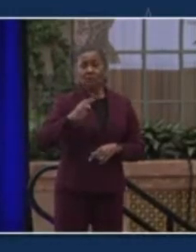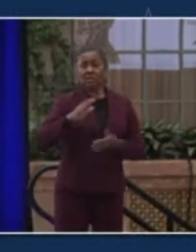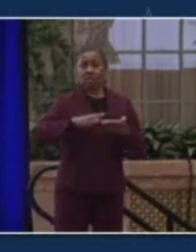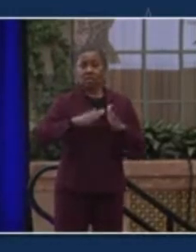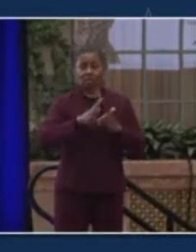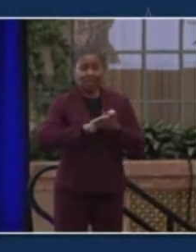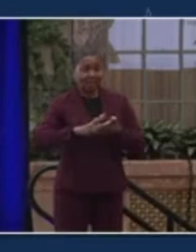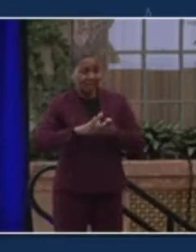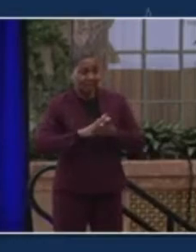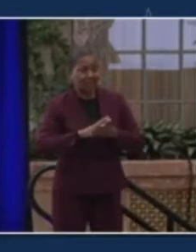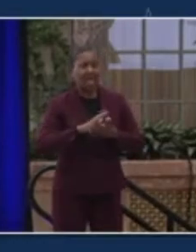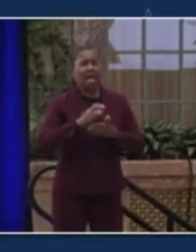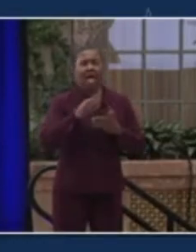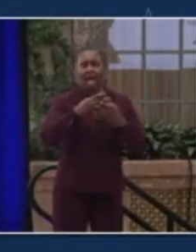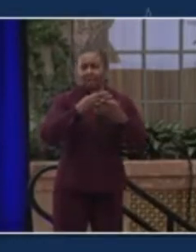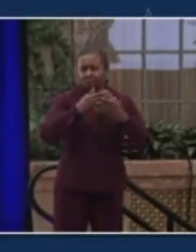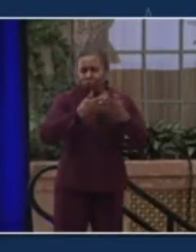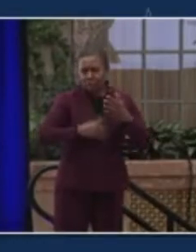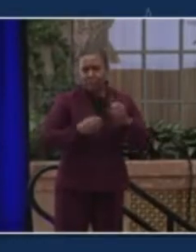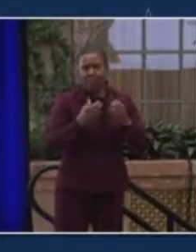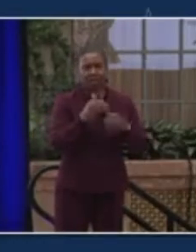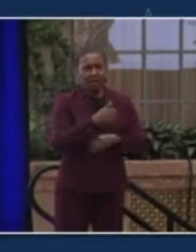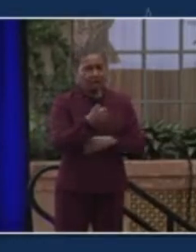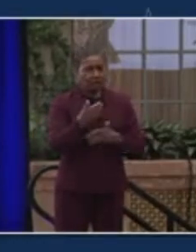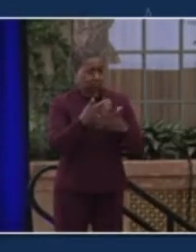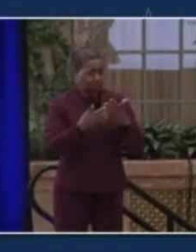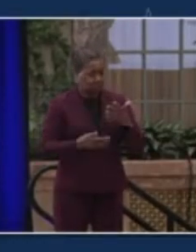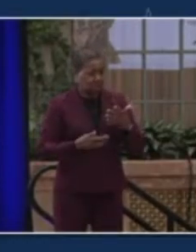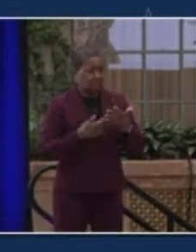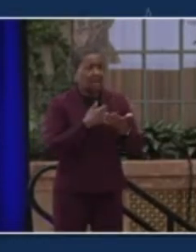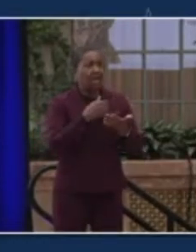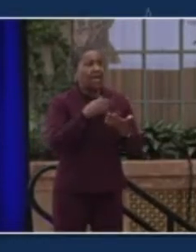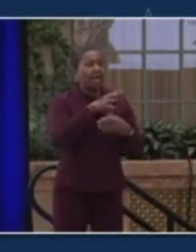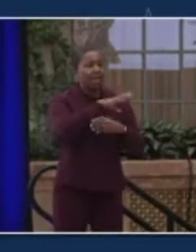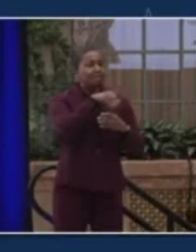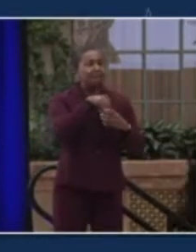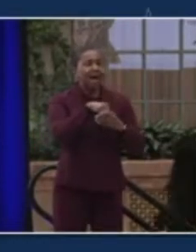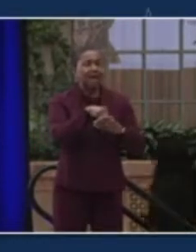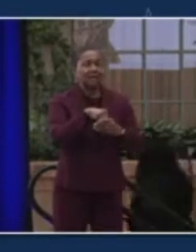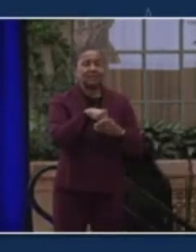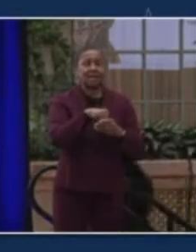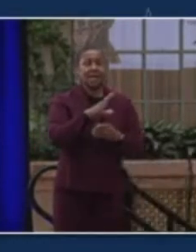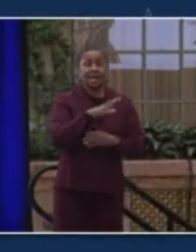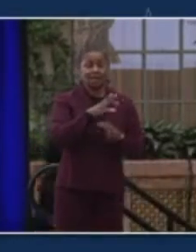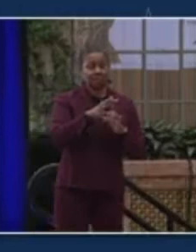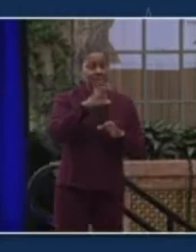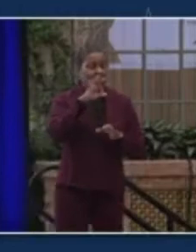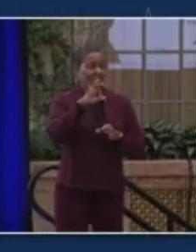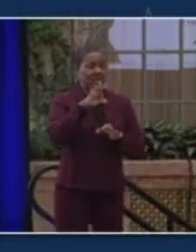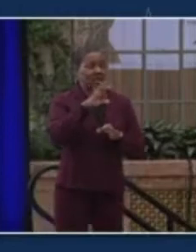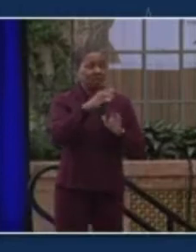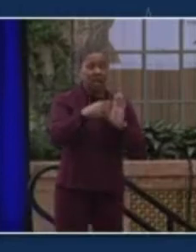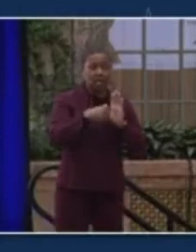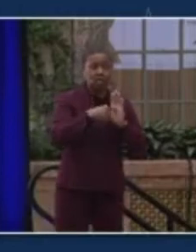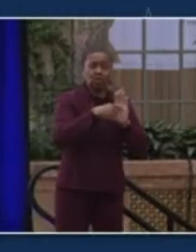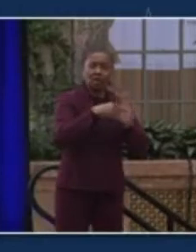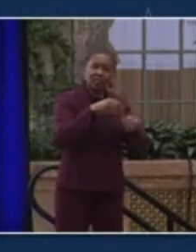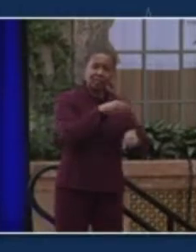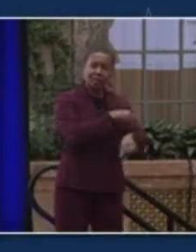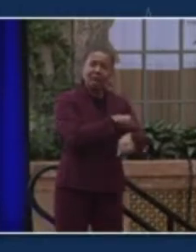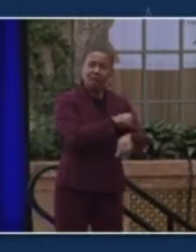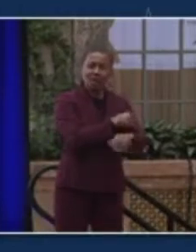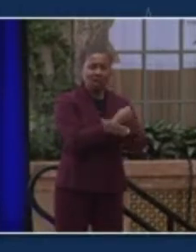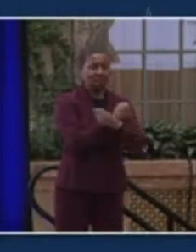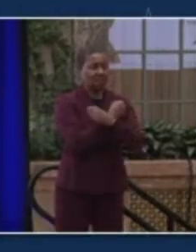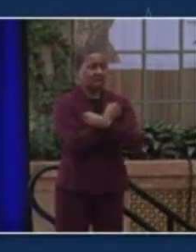College, and so many others, embodies Harold's spirit by showing the power of